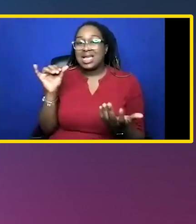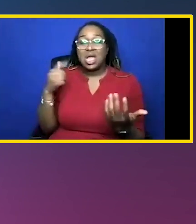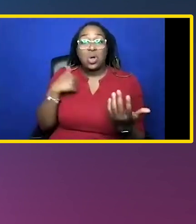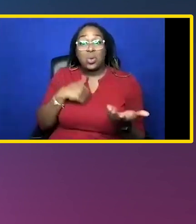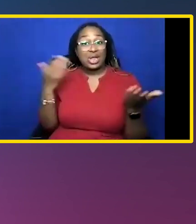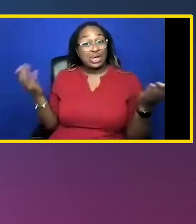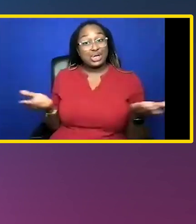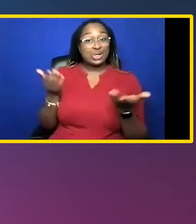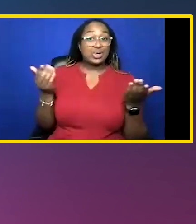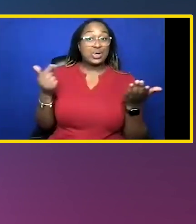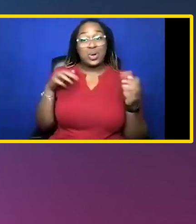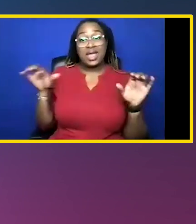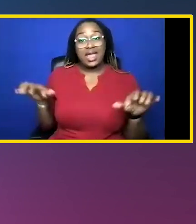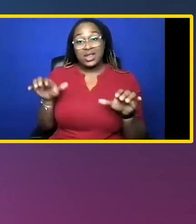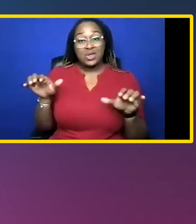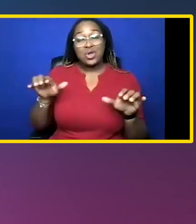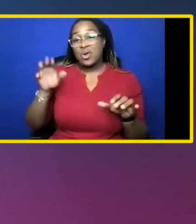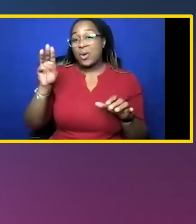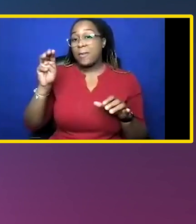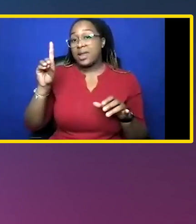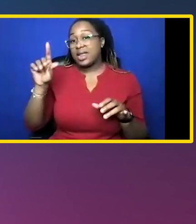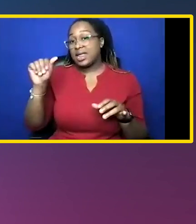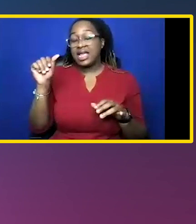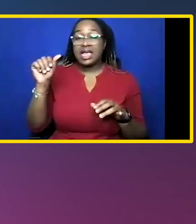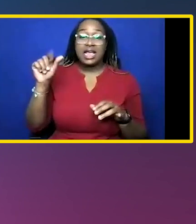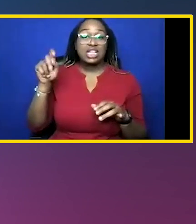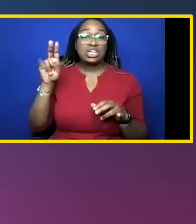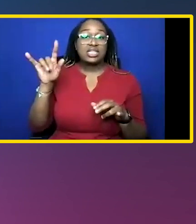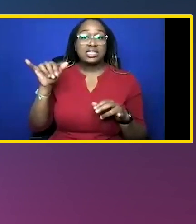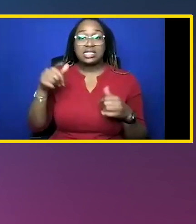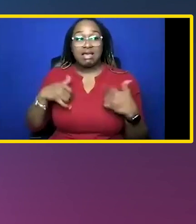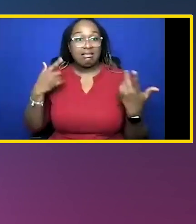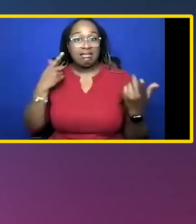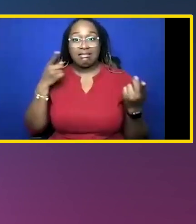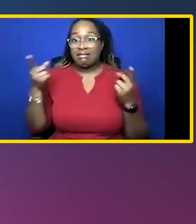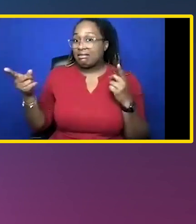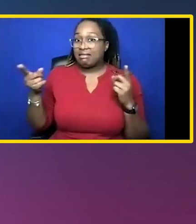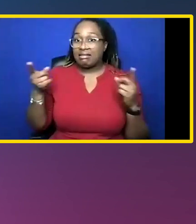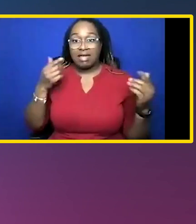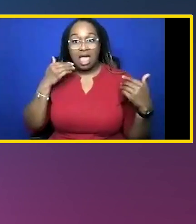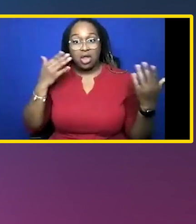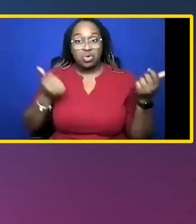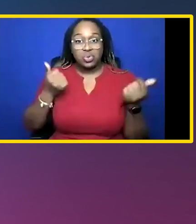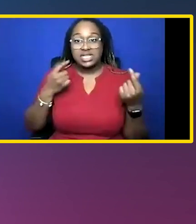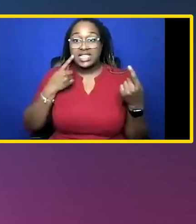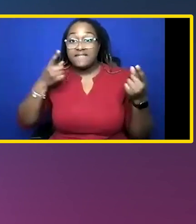here, we do media literacy, then you're like, oh, okay, well, I don't know which one is effective. I mean, they could just say that they are,